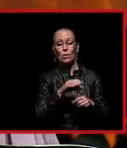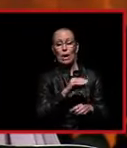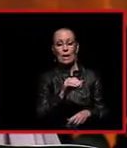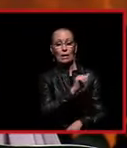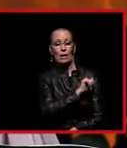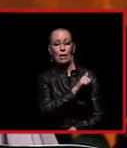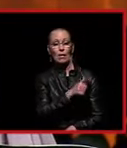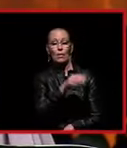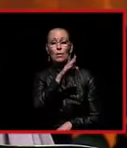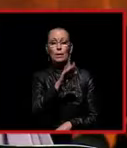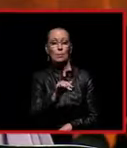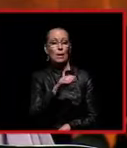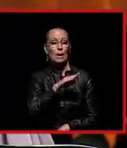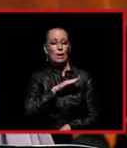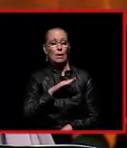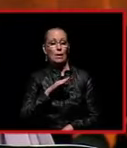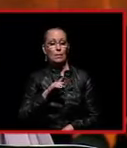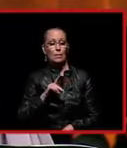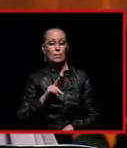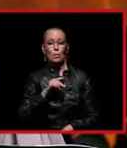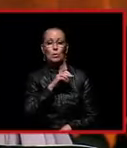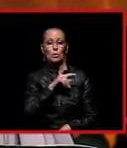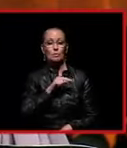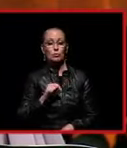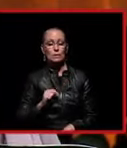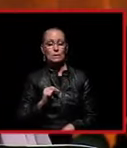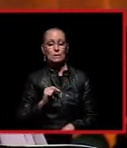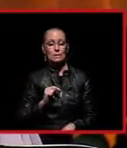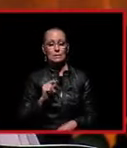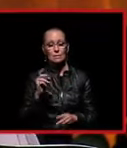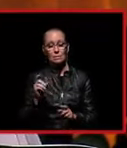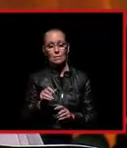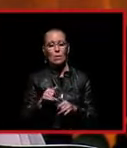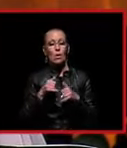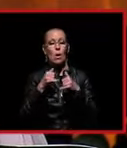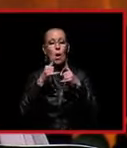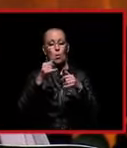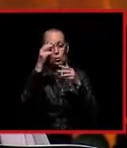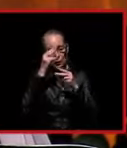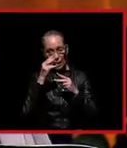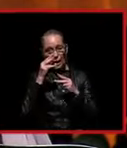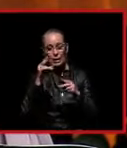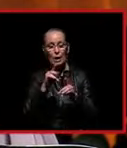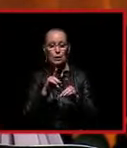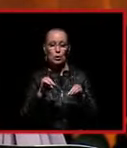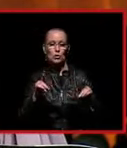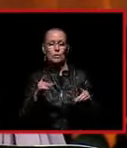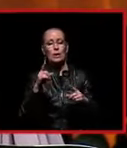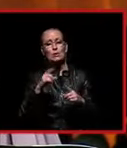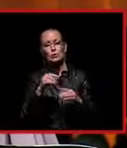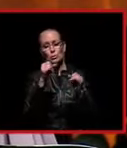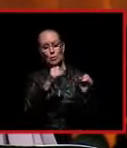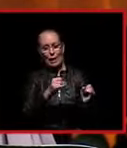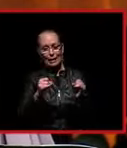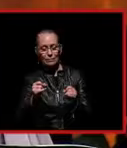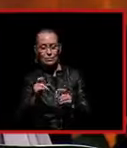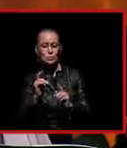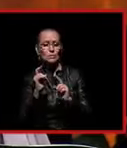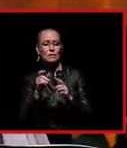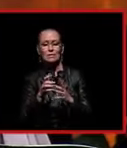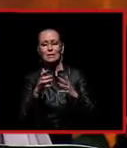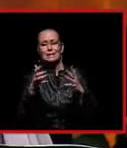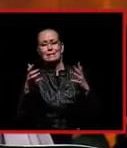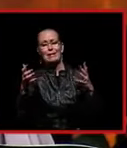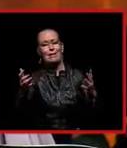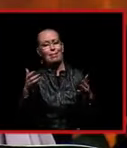Trustees, award an honorary degree to an individual who has given extraordinary service to the college,